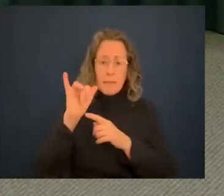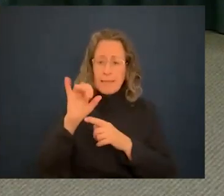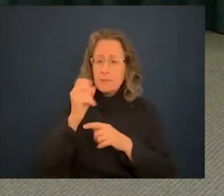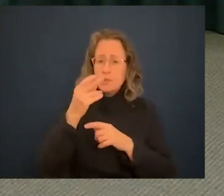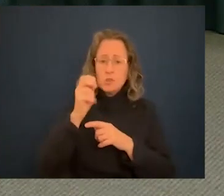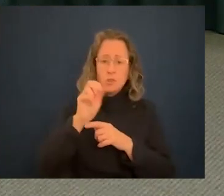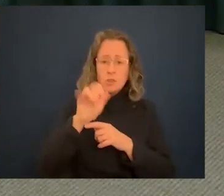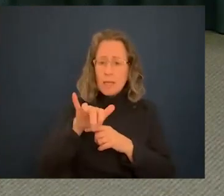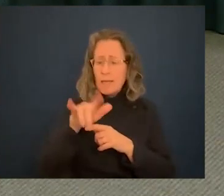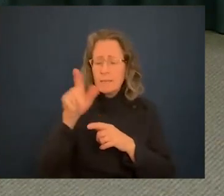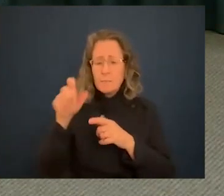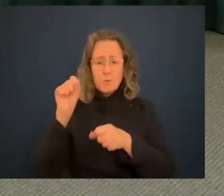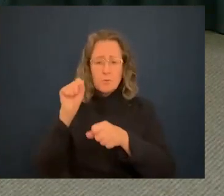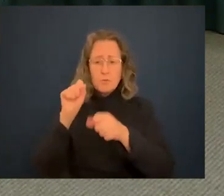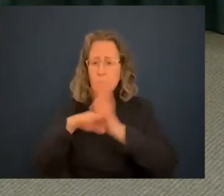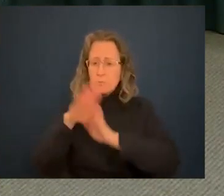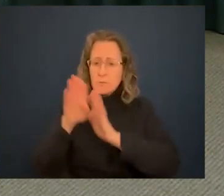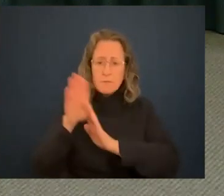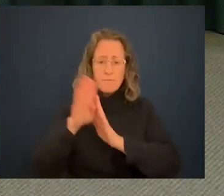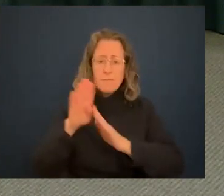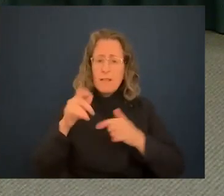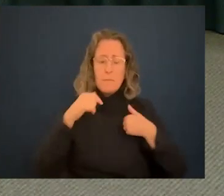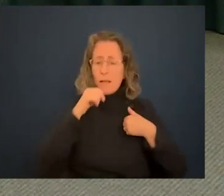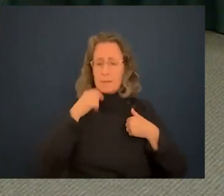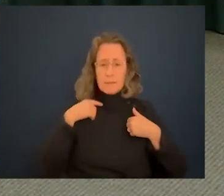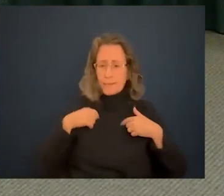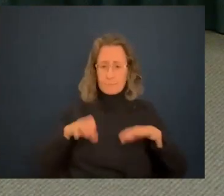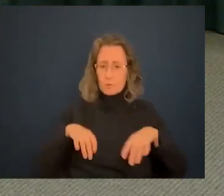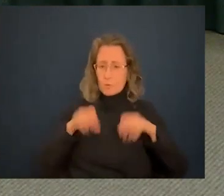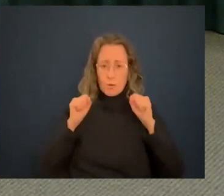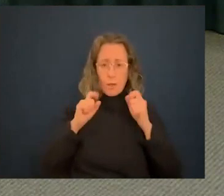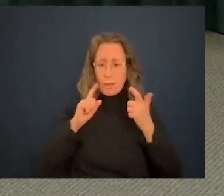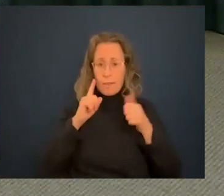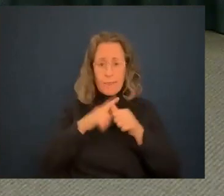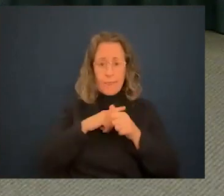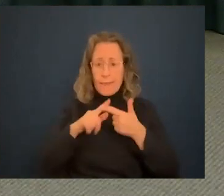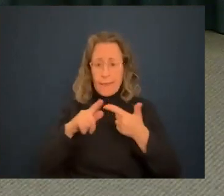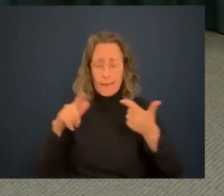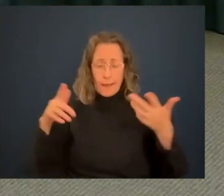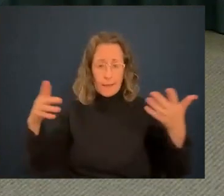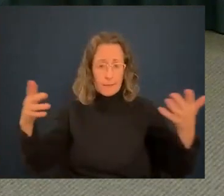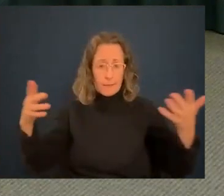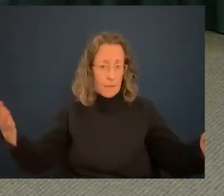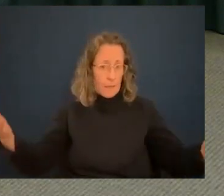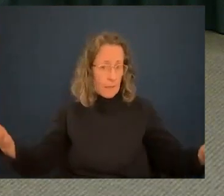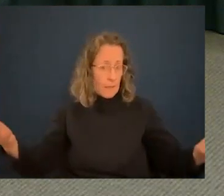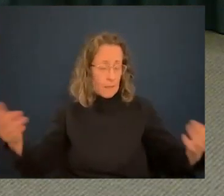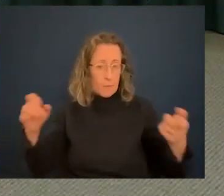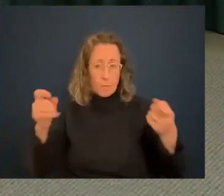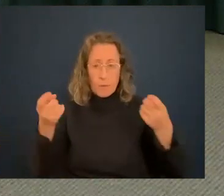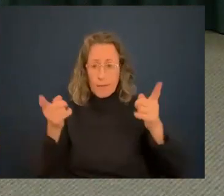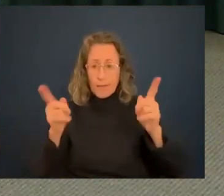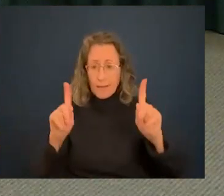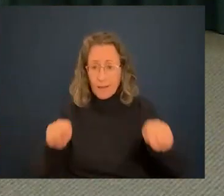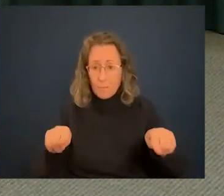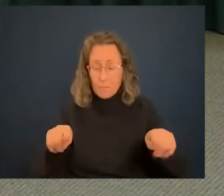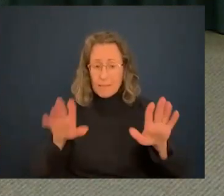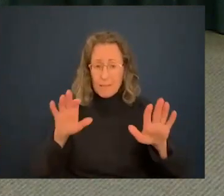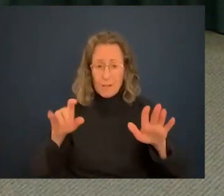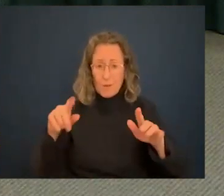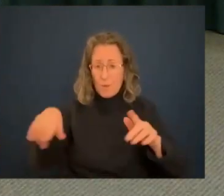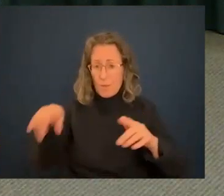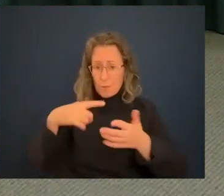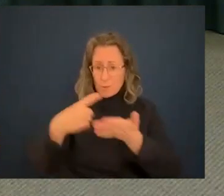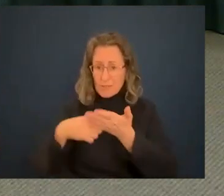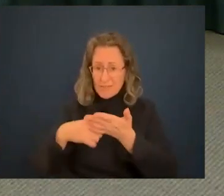I didn't have to do it and that was the last I heard of it so I'm not sure what's been done I don't know if there have been those discussions we